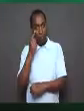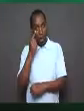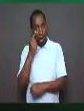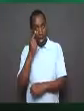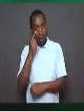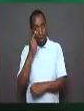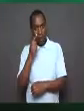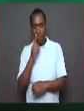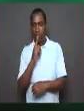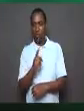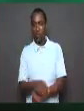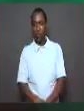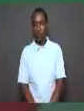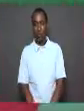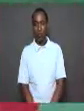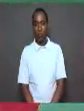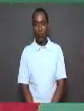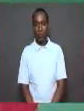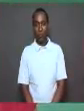the eyepiece.